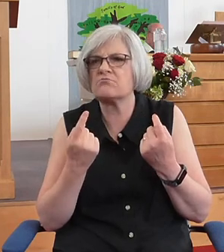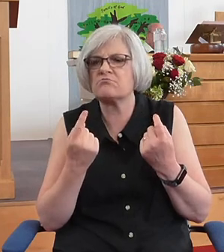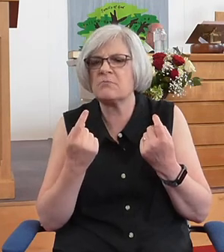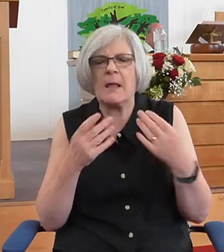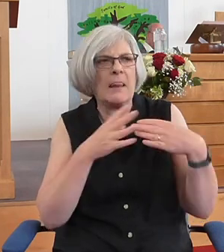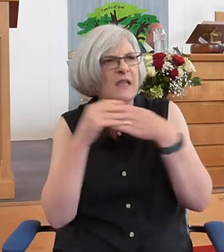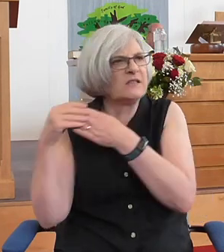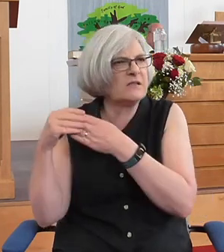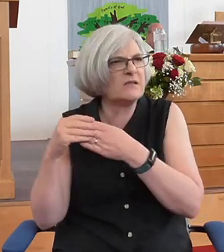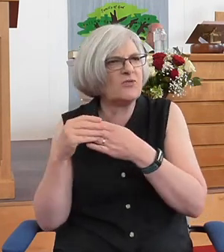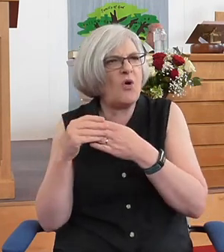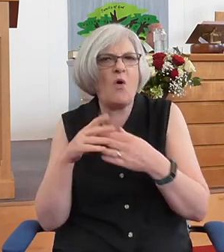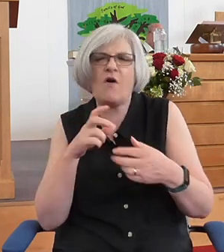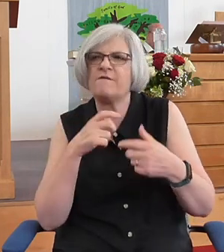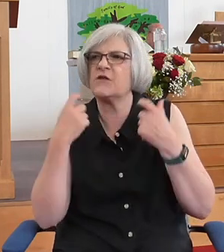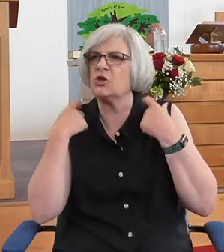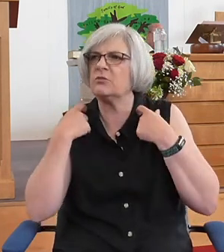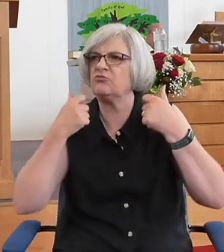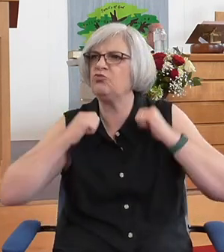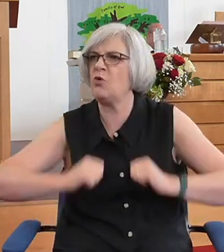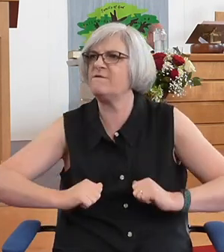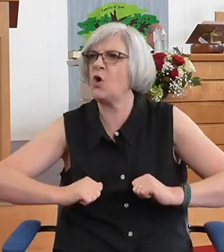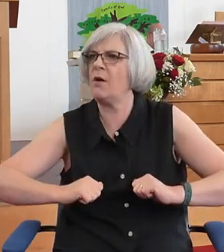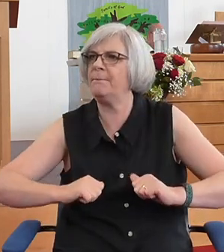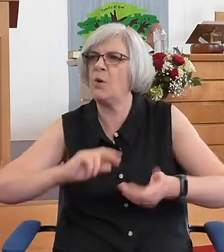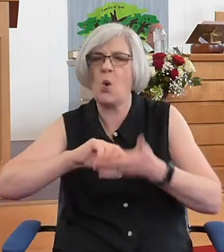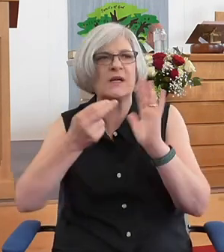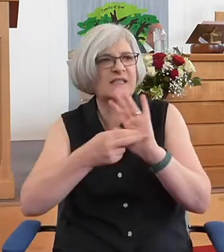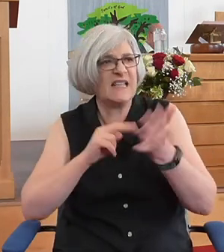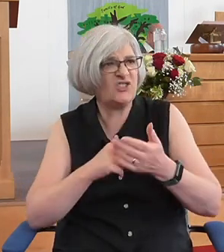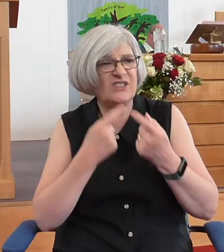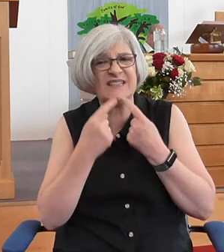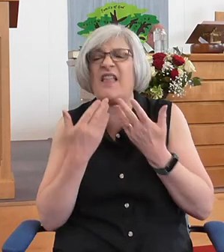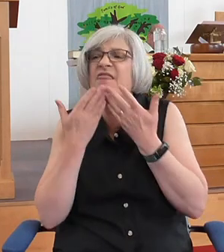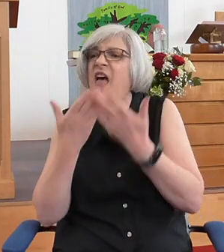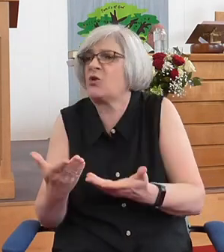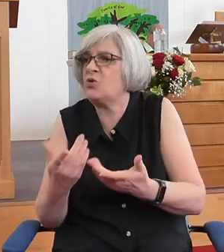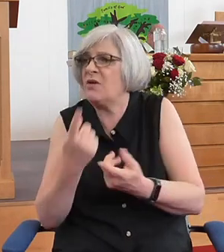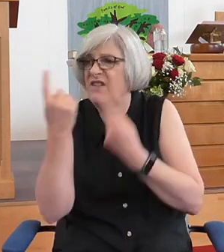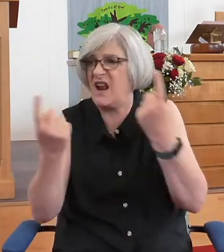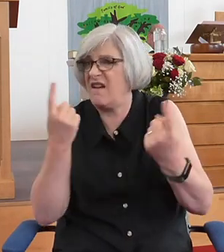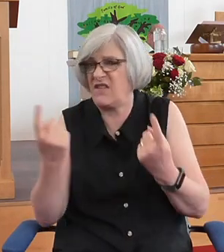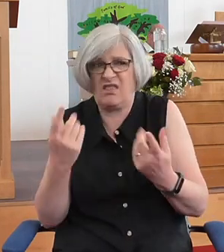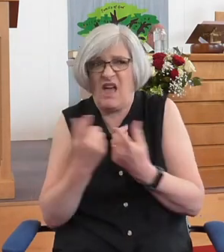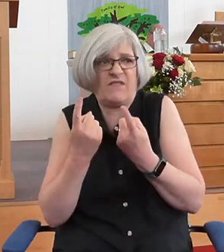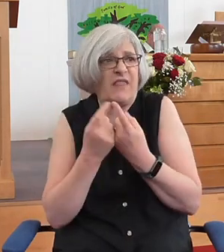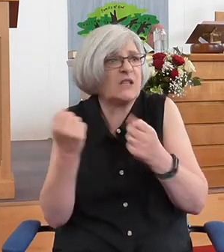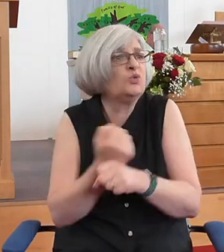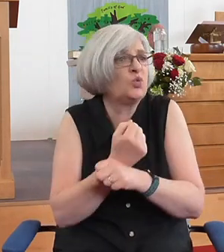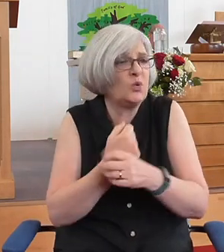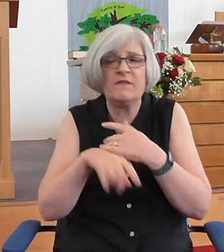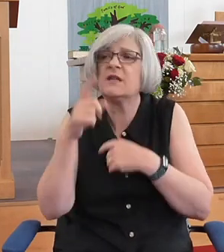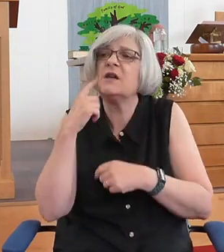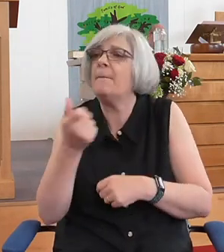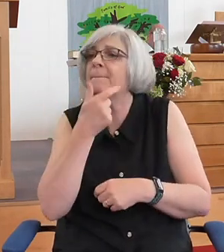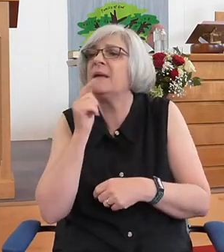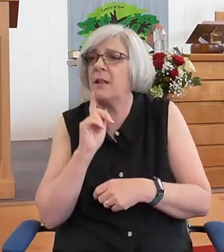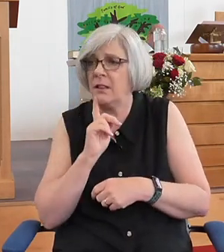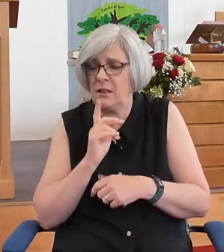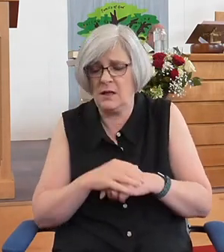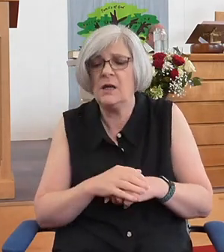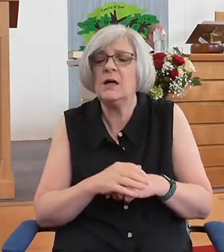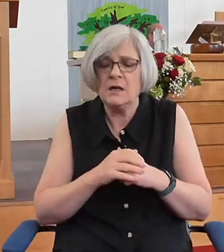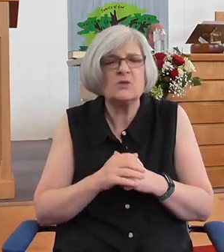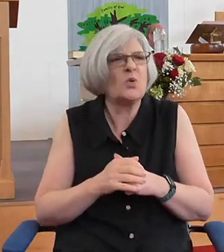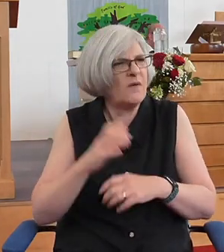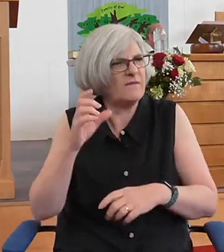leaders of the uniformed organisations, just as a thank you for everything they do for the young people in the church. And we had a wee conversation, and I